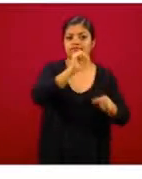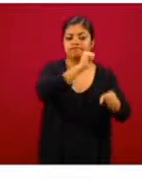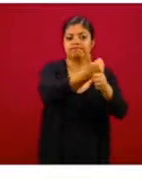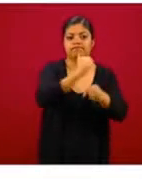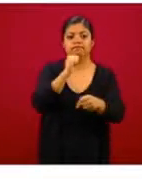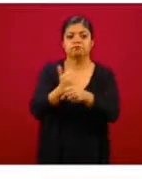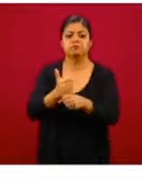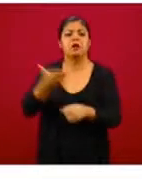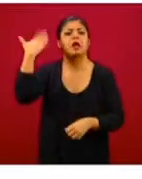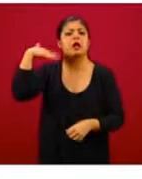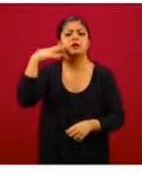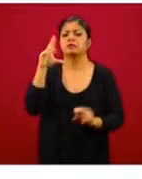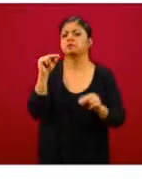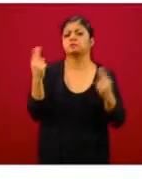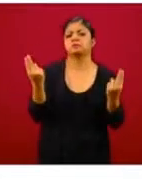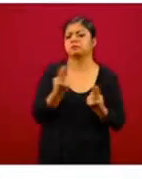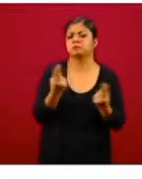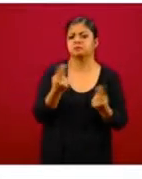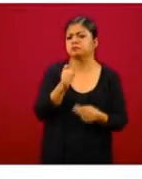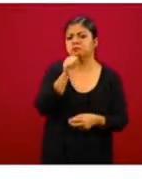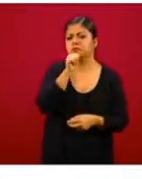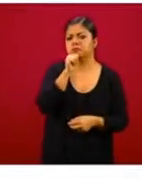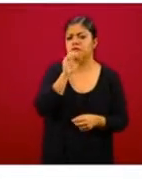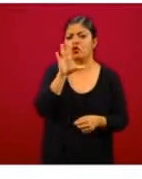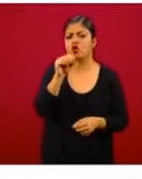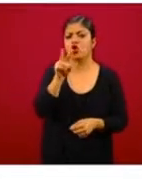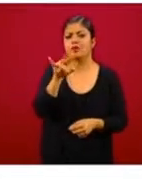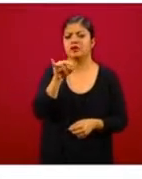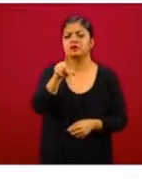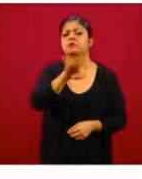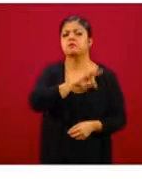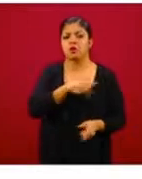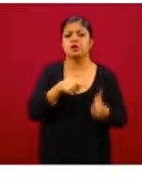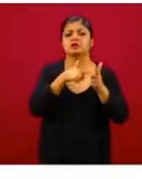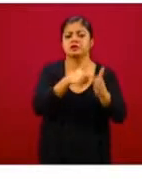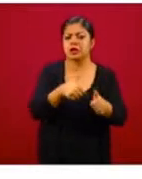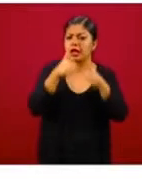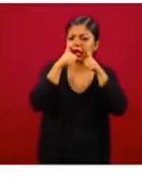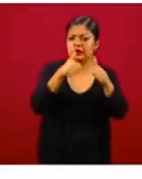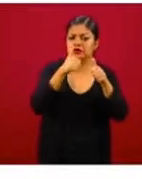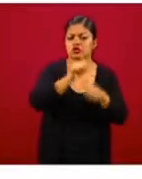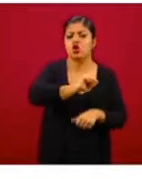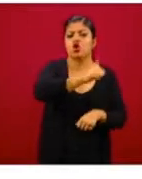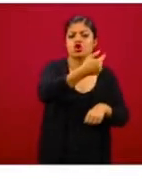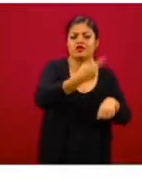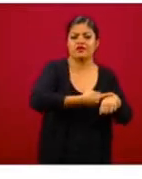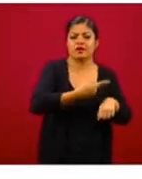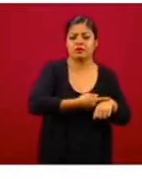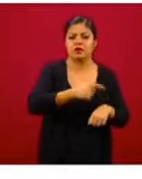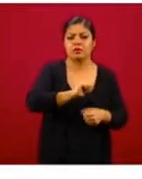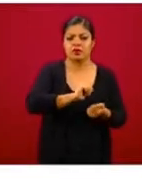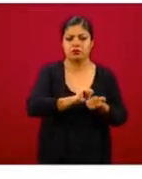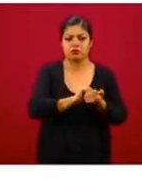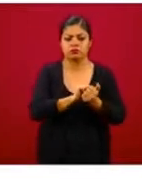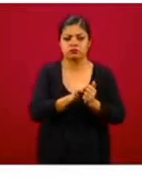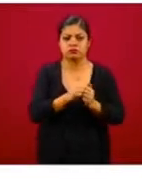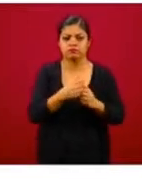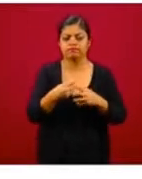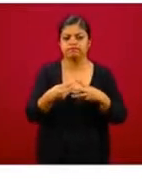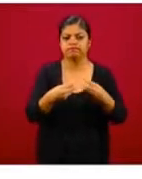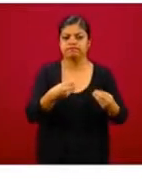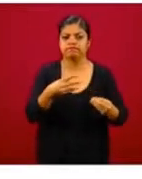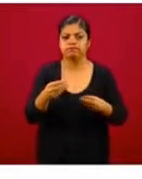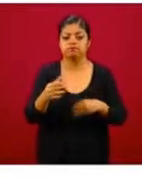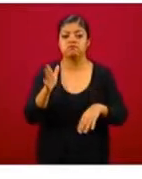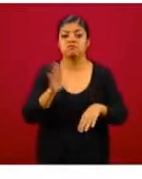the number of units, the number of hospitals has increased, which didn't initially need to be designated as COVID ready.